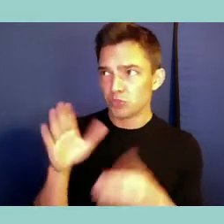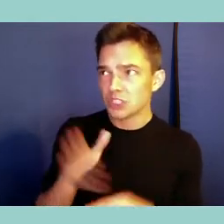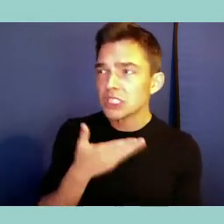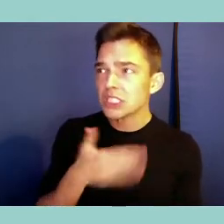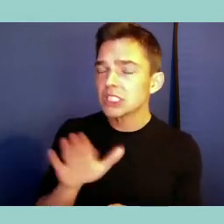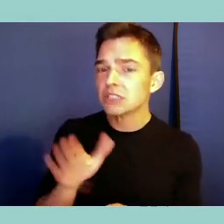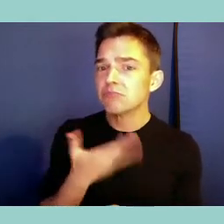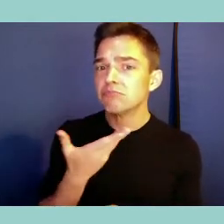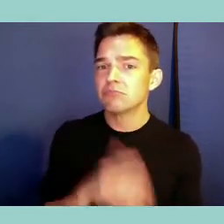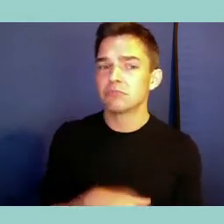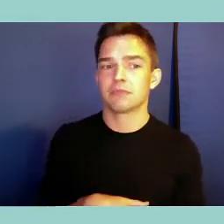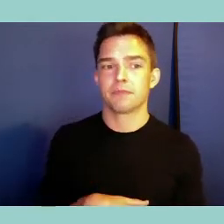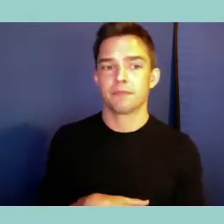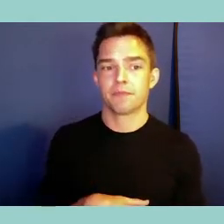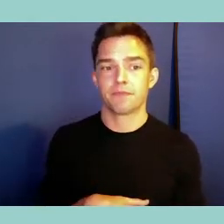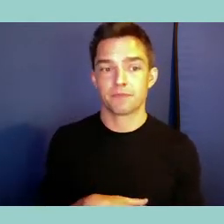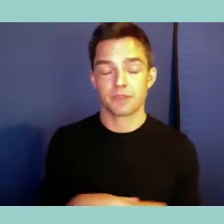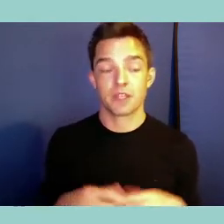sing.